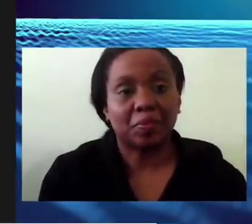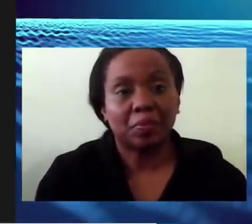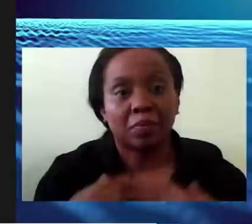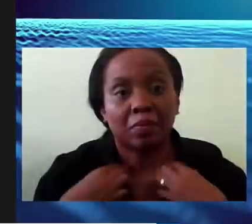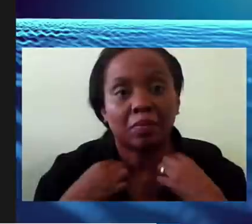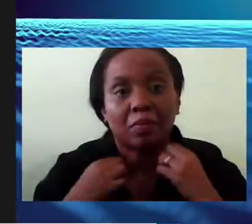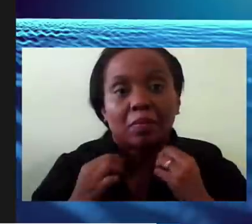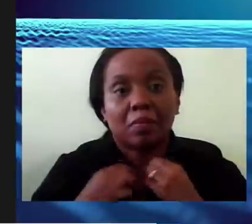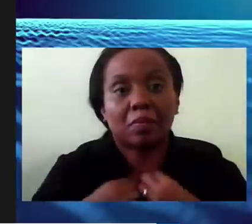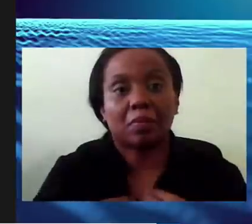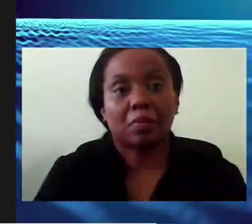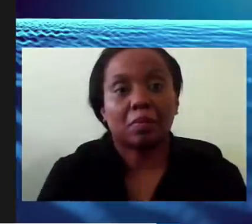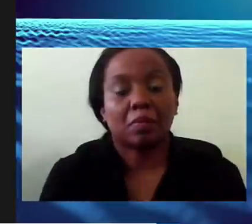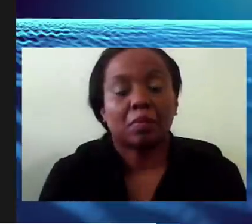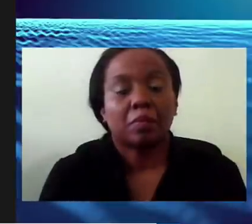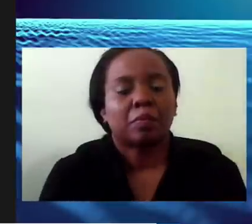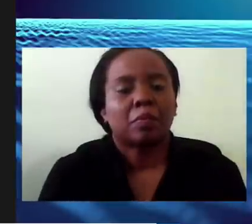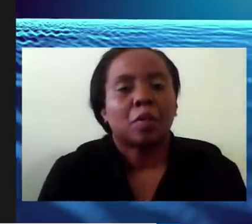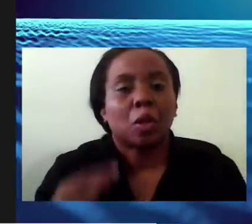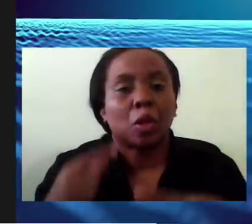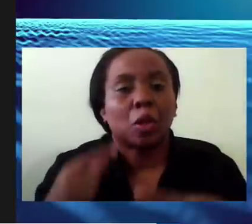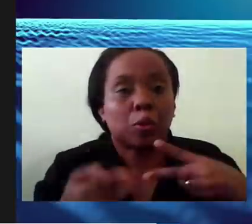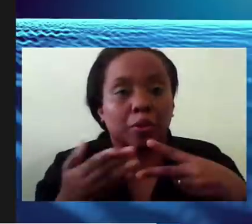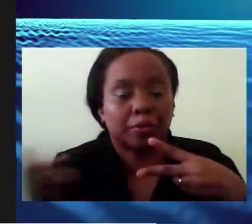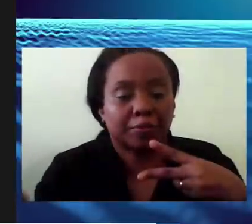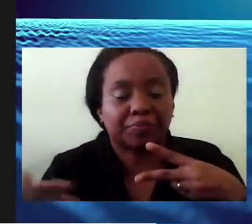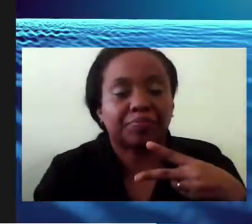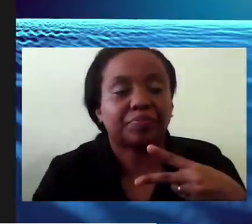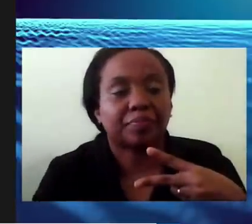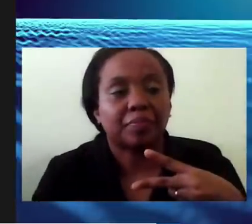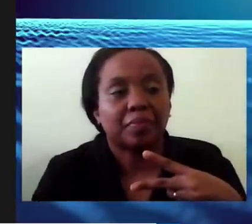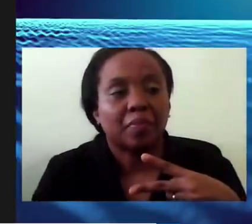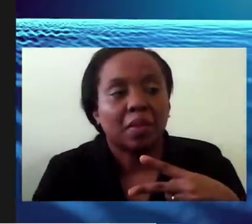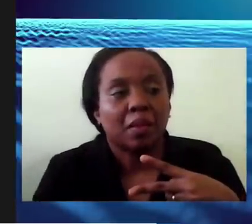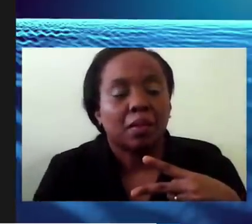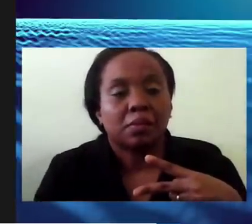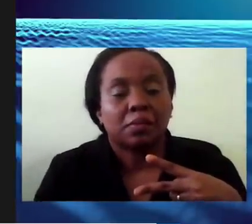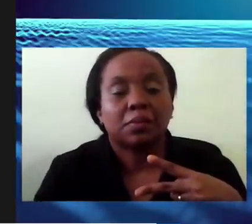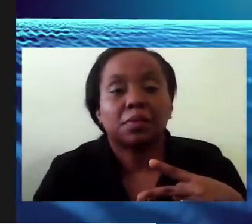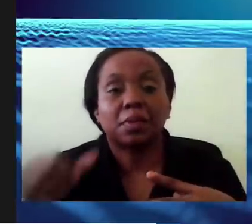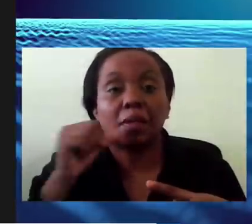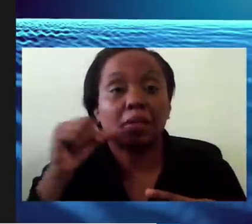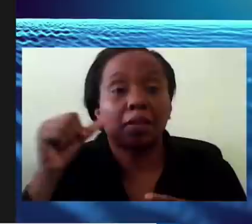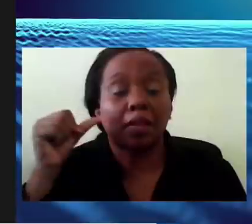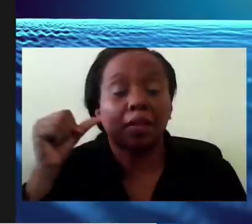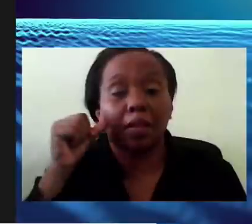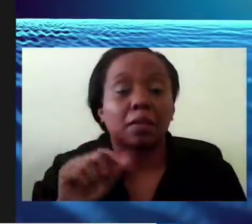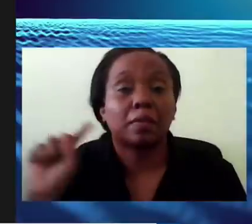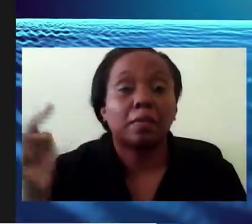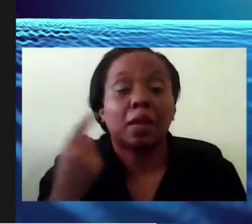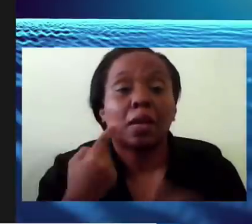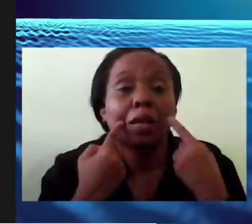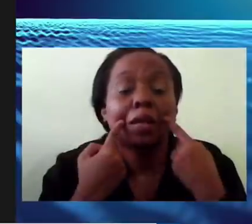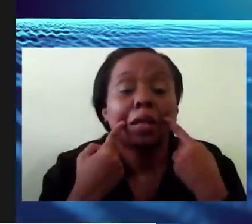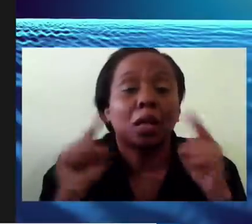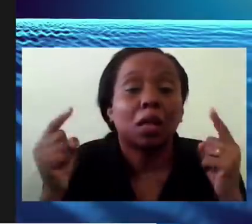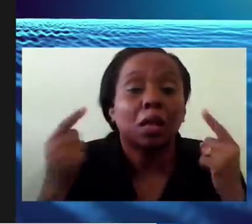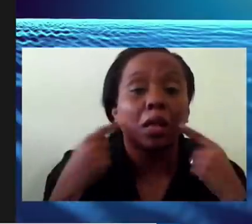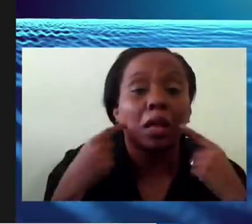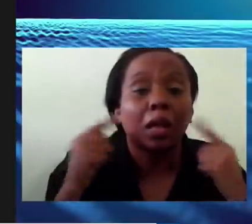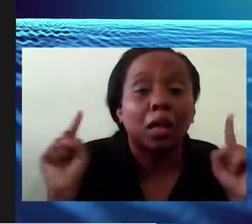Two things to note. One was that yesterday we had our very first successful measurement of sulfur